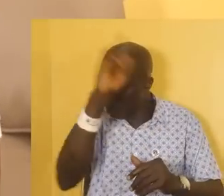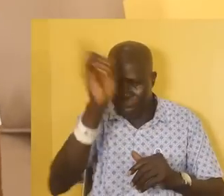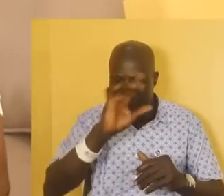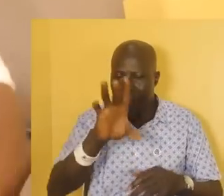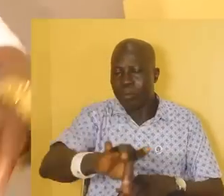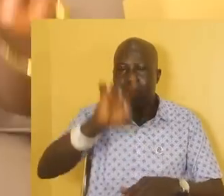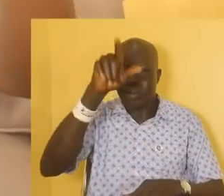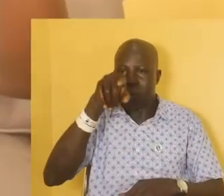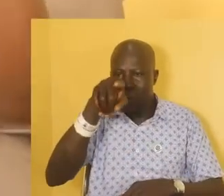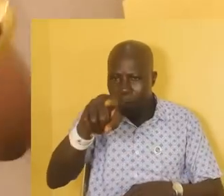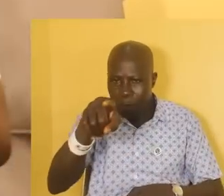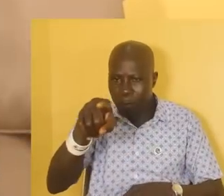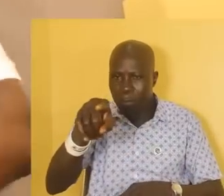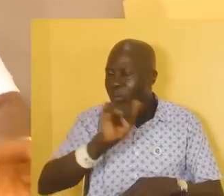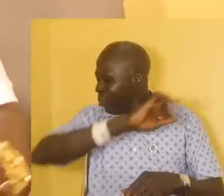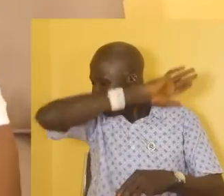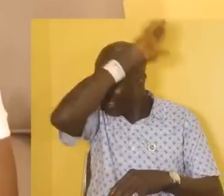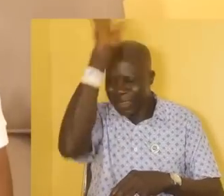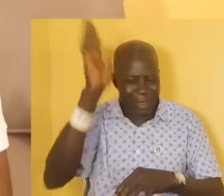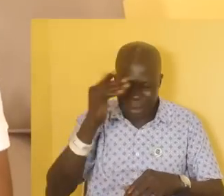not fancy you, that they think you